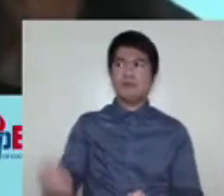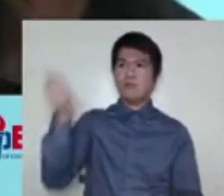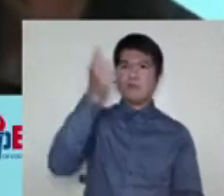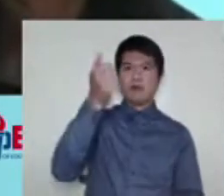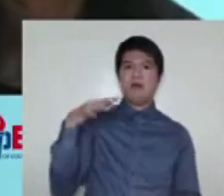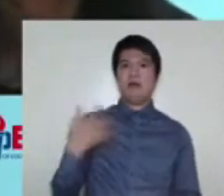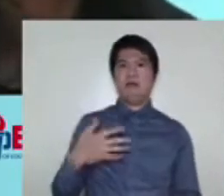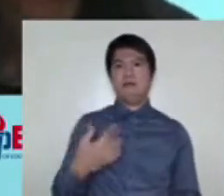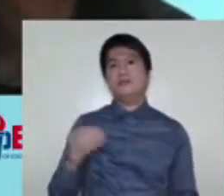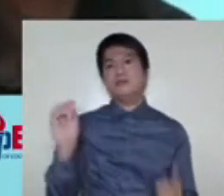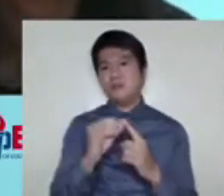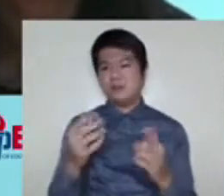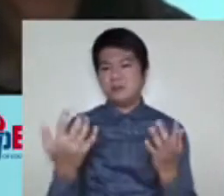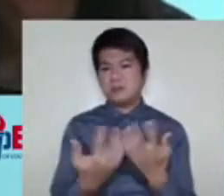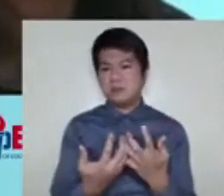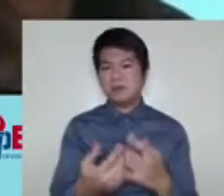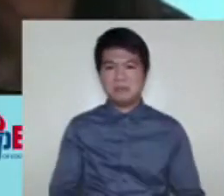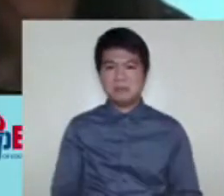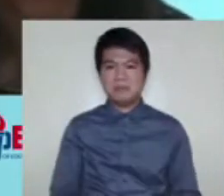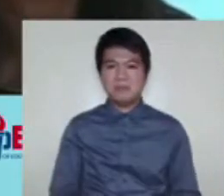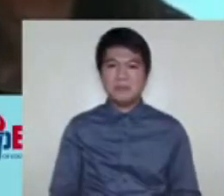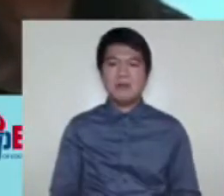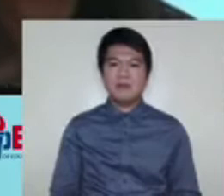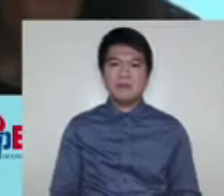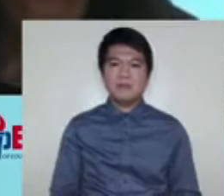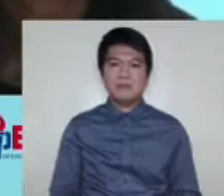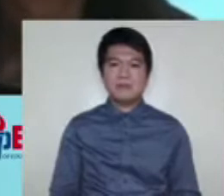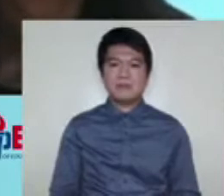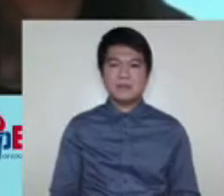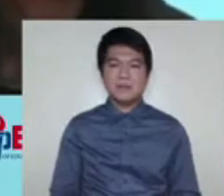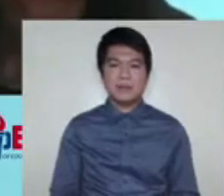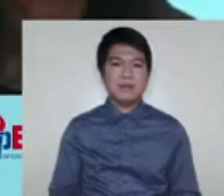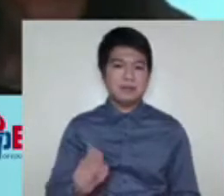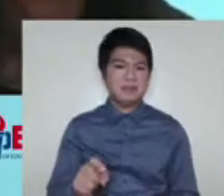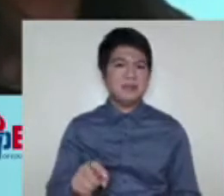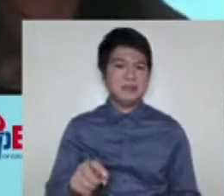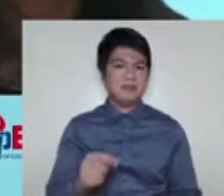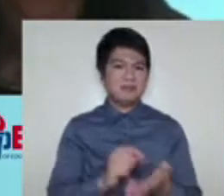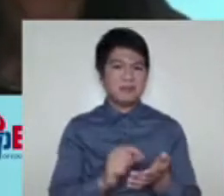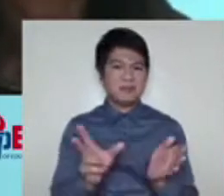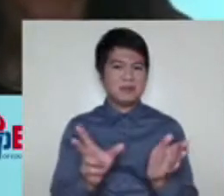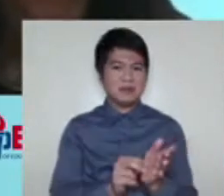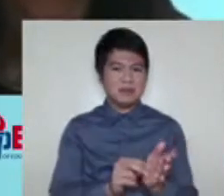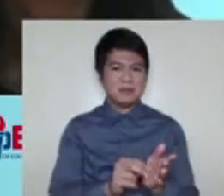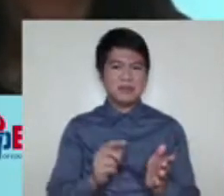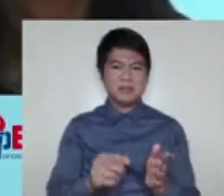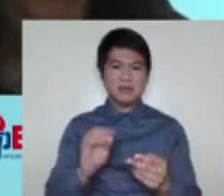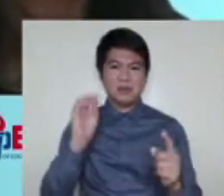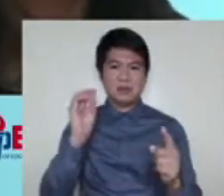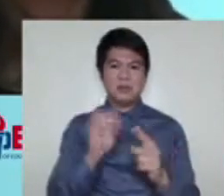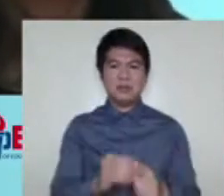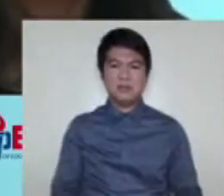So that is one thing to take note when it comes to this objective. And also, please refer to